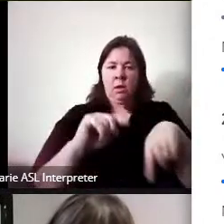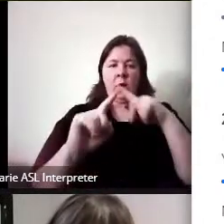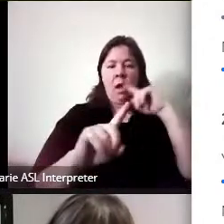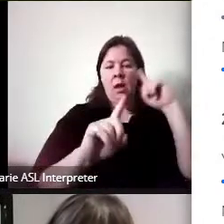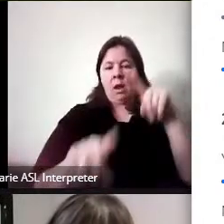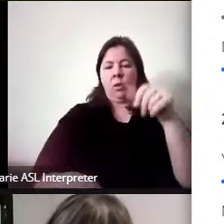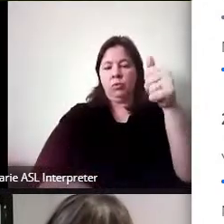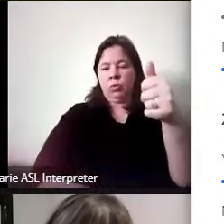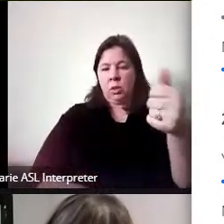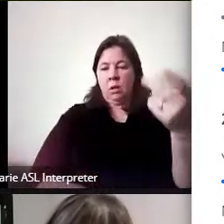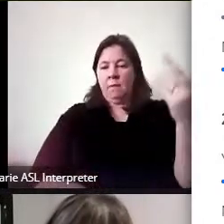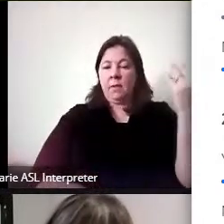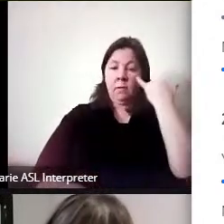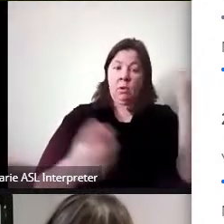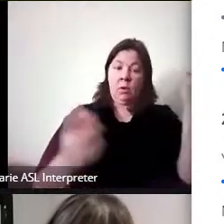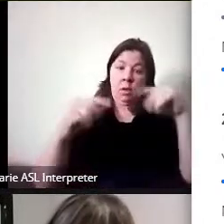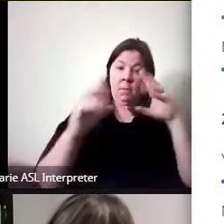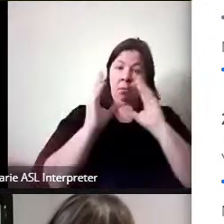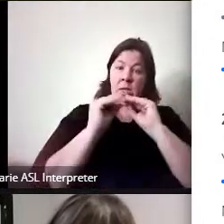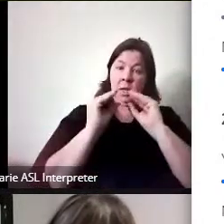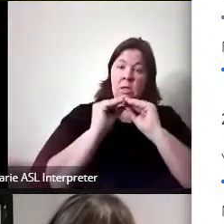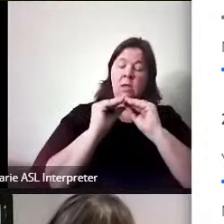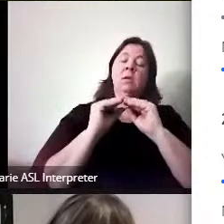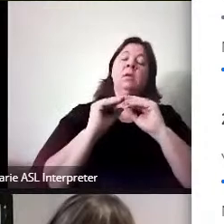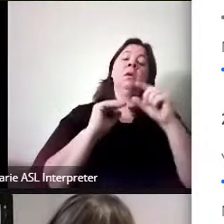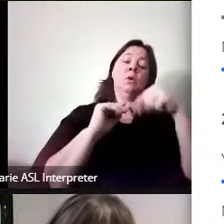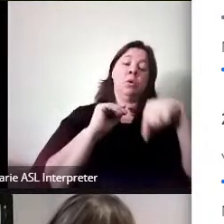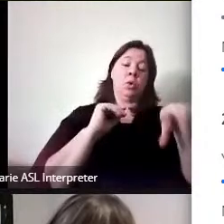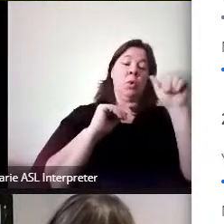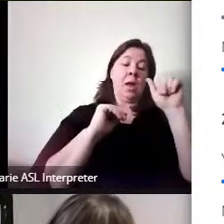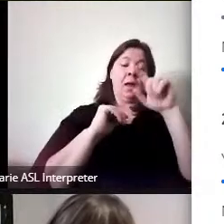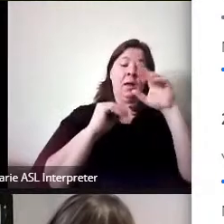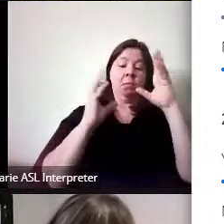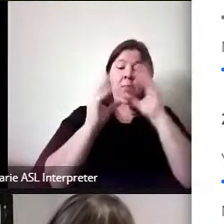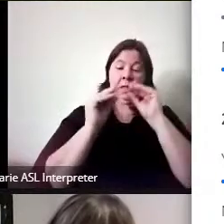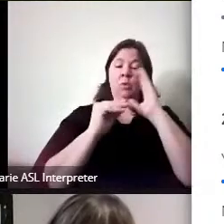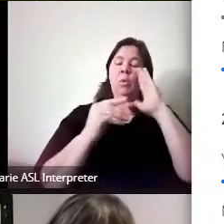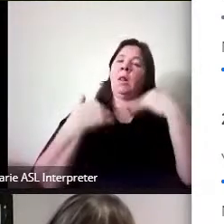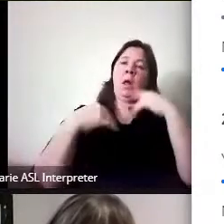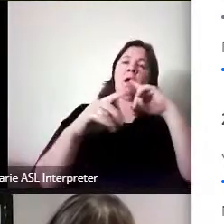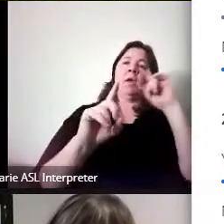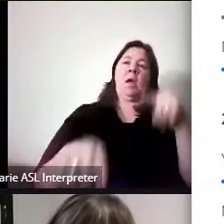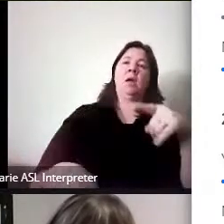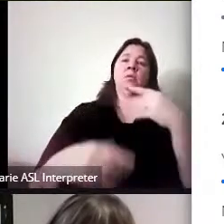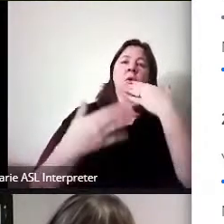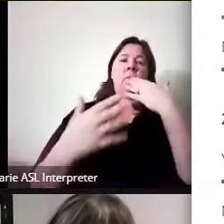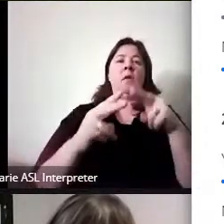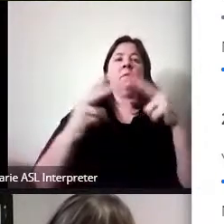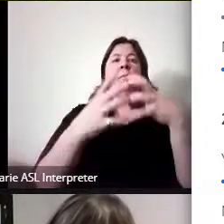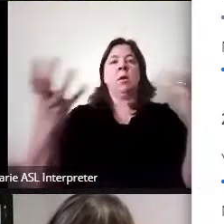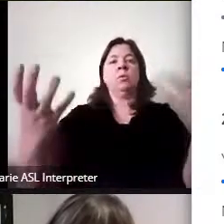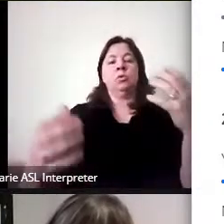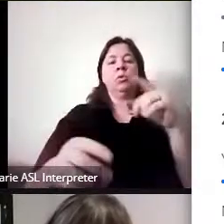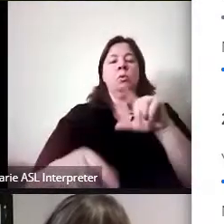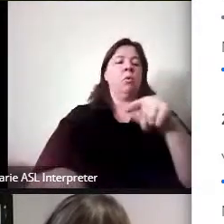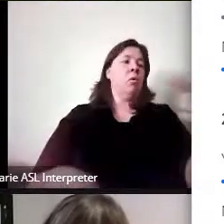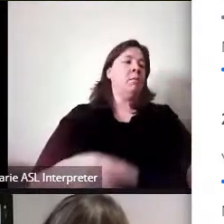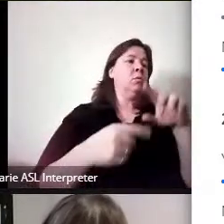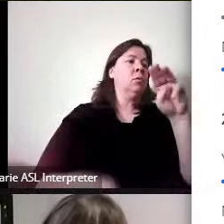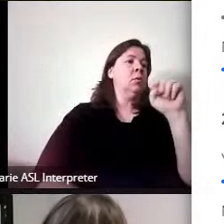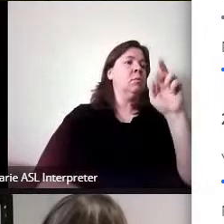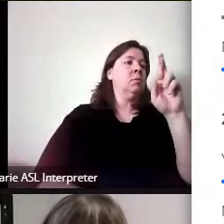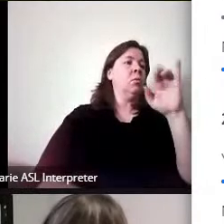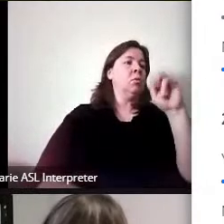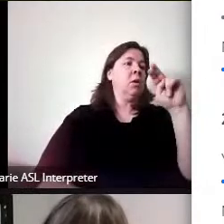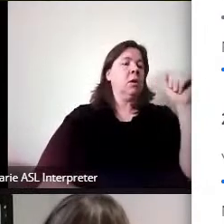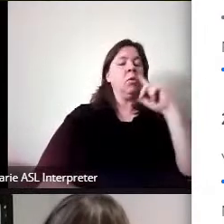yourself. When you come to these Q&A sessions, they will be answered. Thank you very much. Over to you, Marina. I will